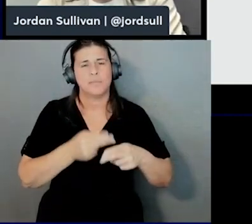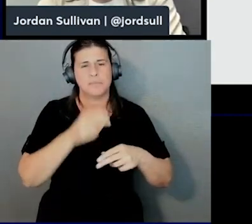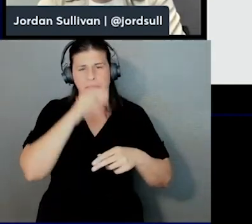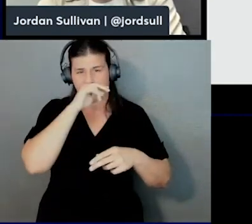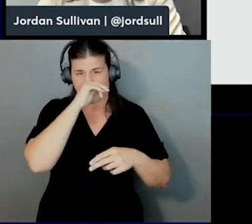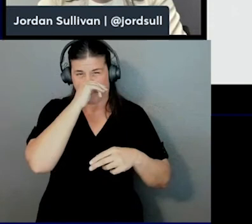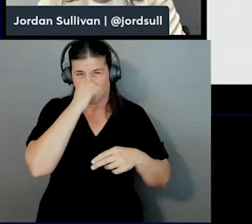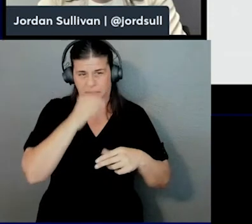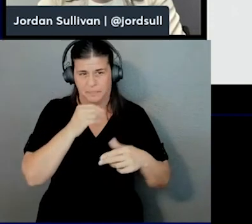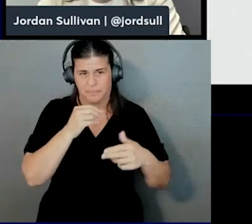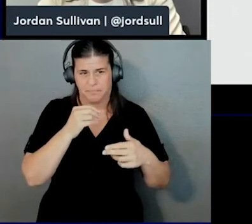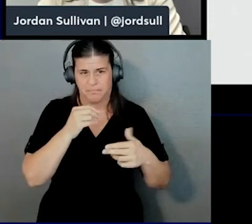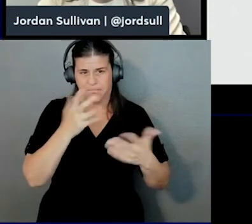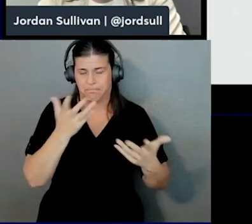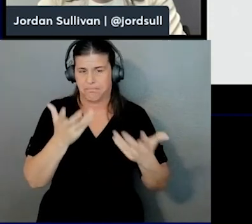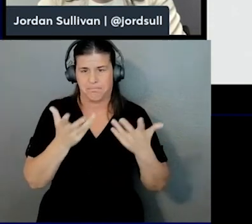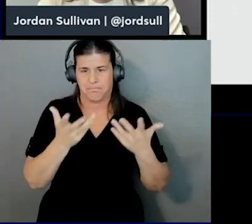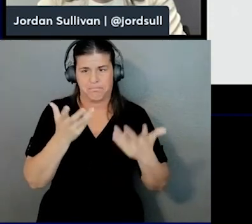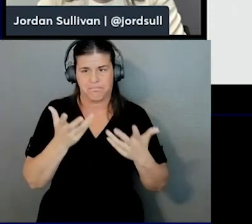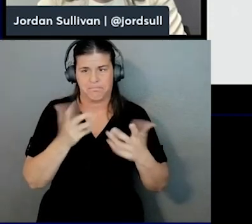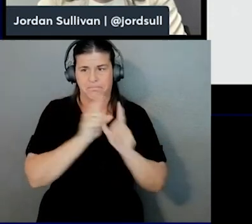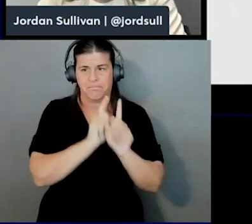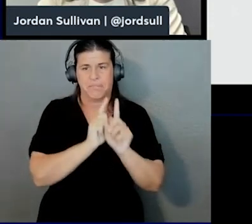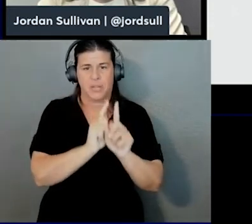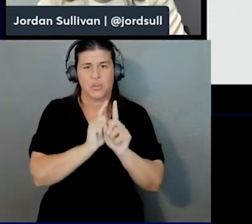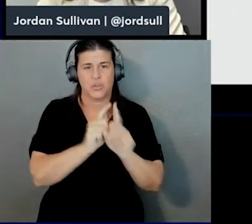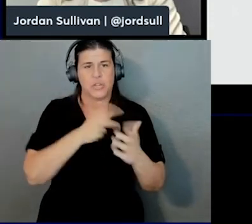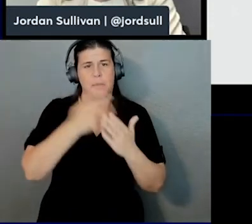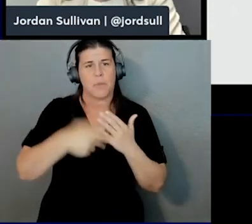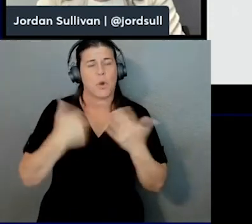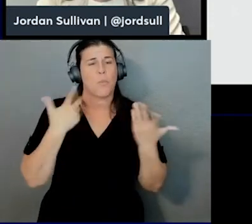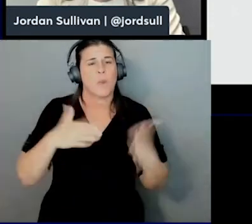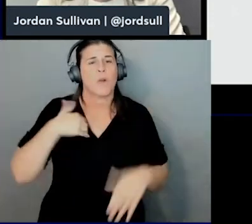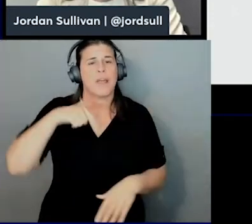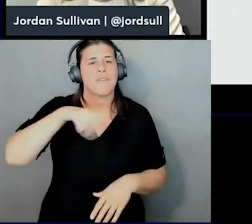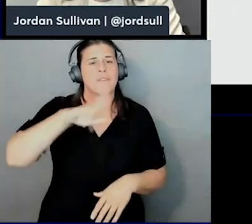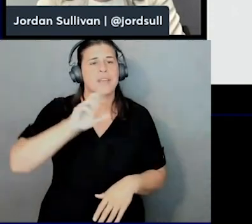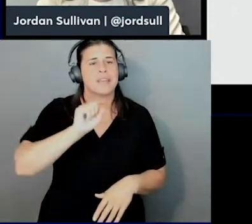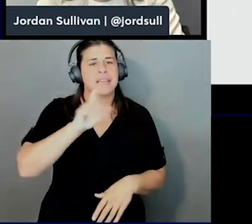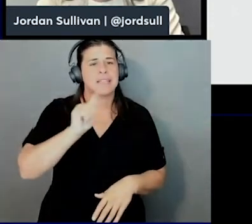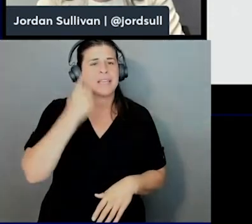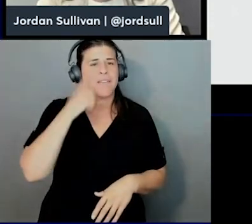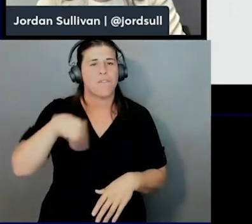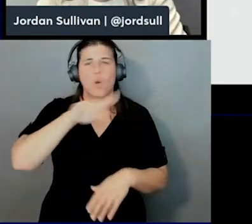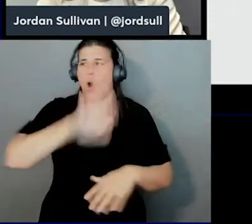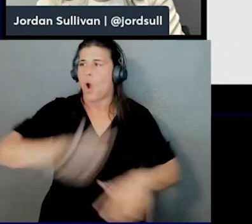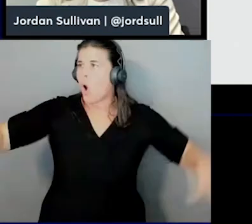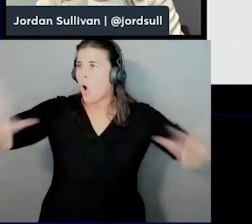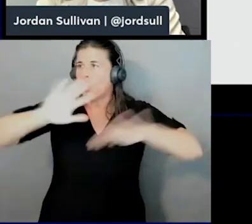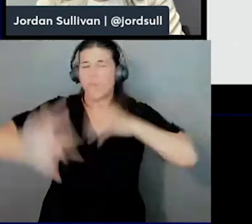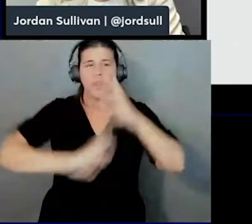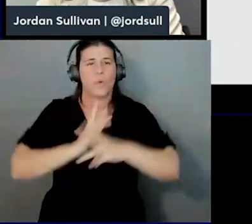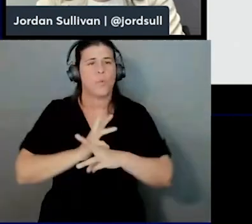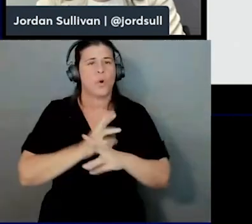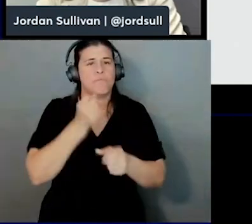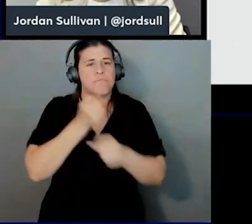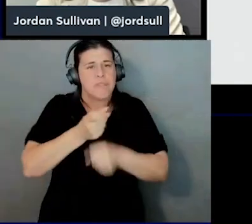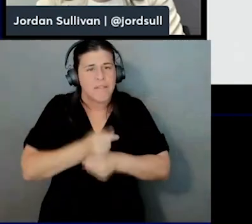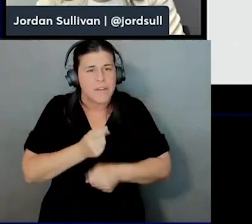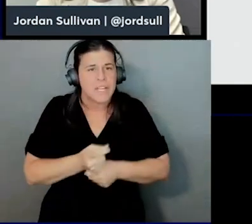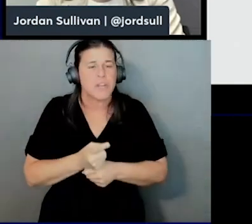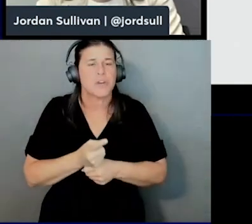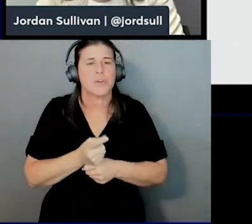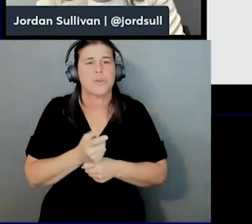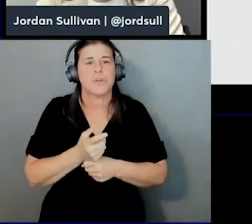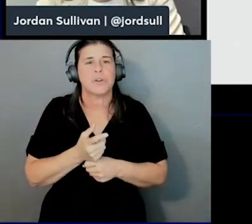have Qiskit advocates who are spread around the world, and each year,